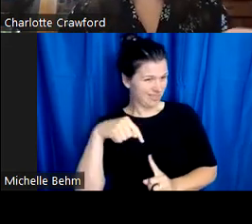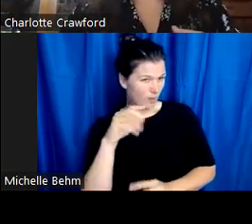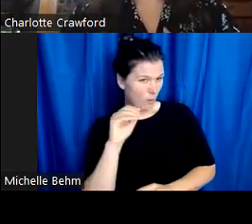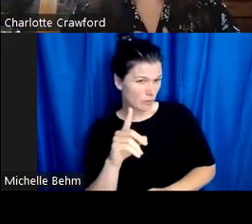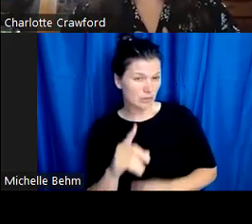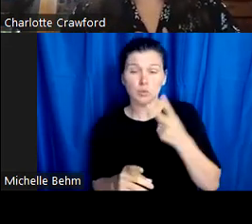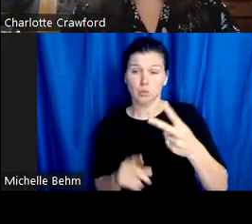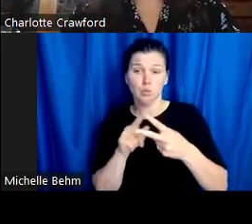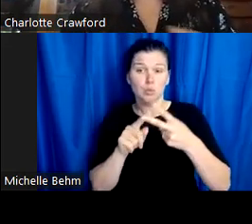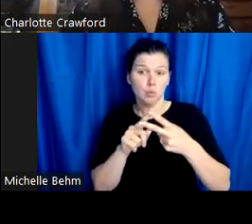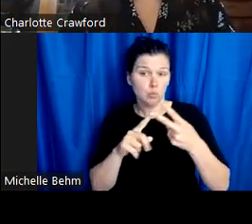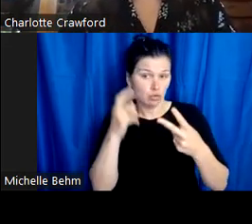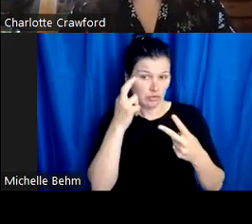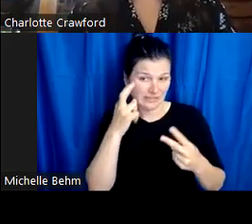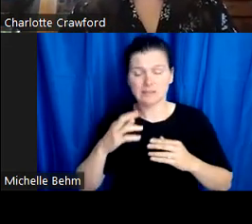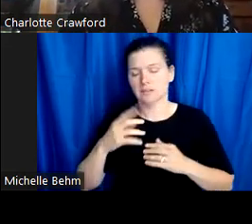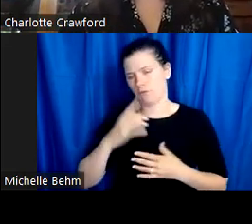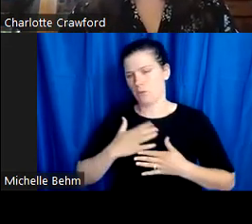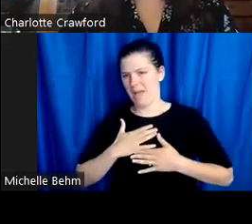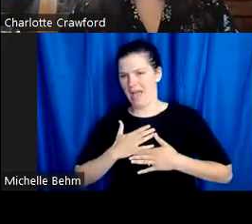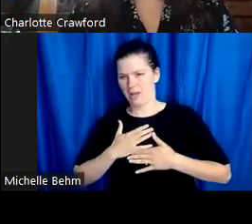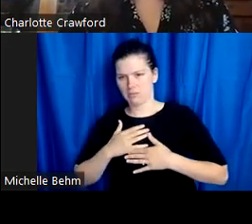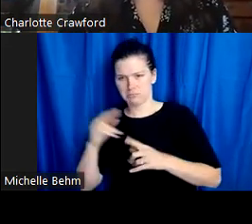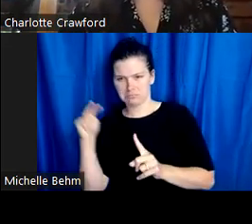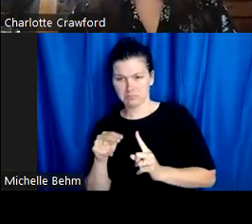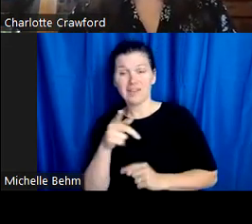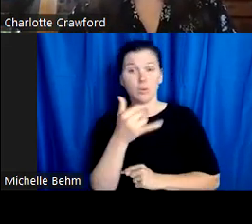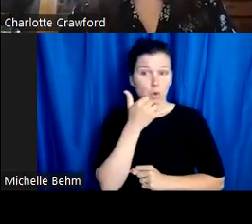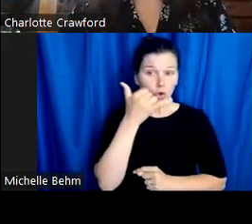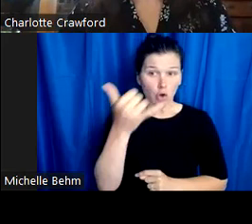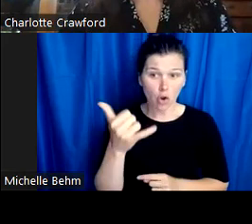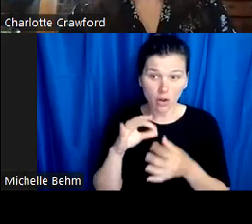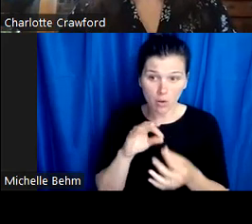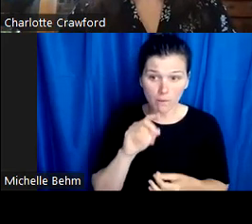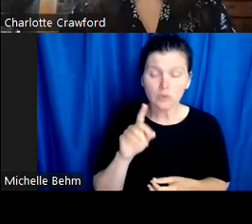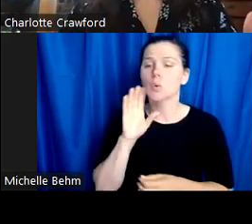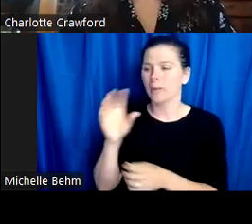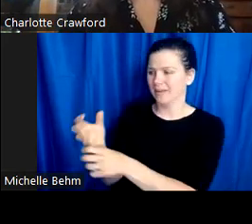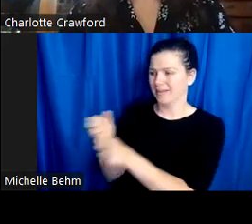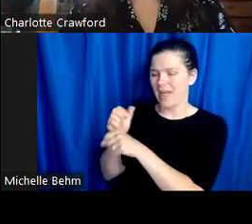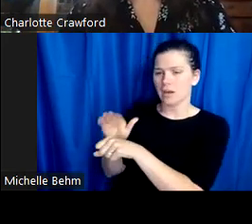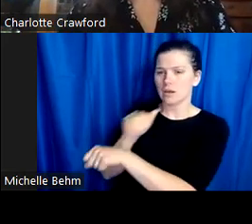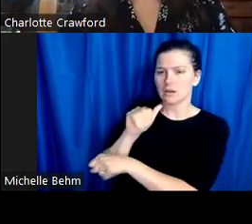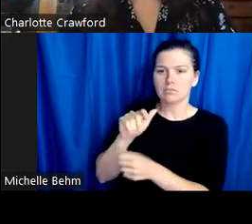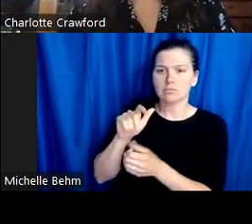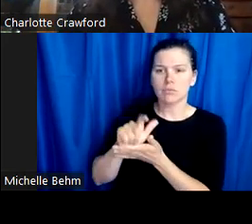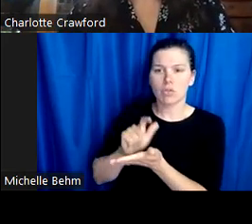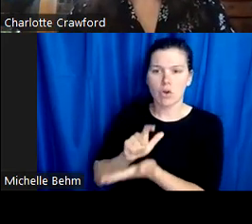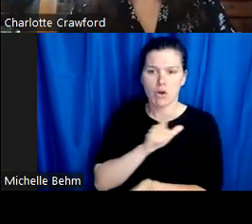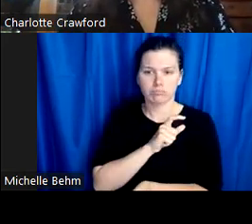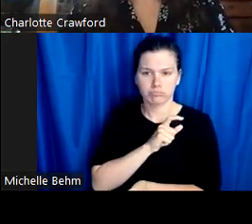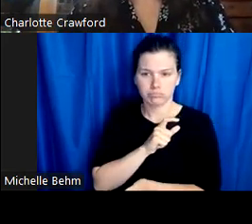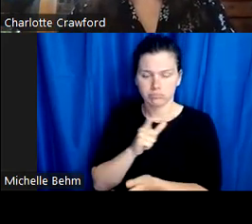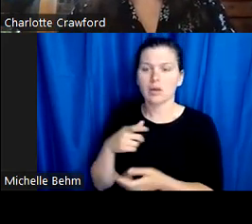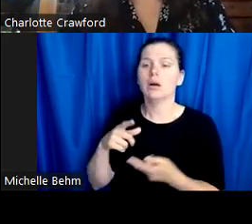reasons there, at least in my area. If you call in an overdose, we're going to get law enforcement and you're going to get EMS right away. And